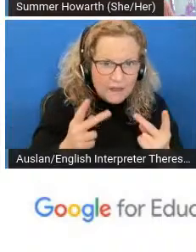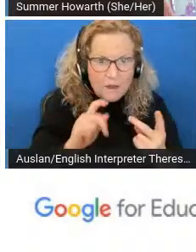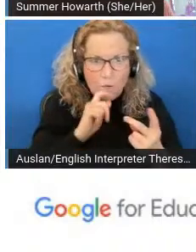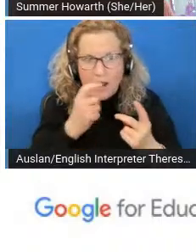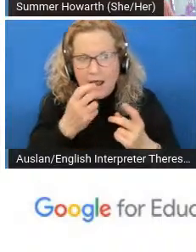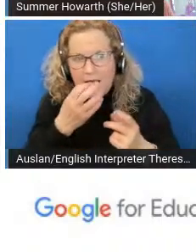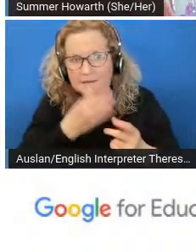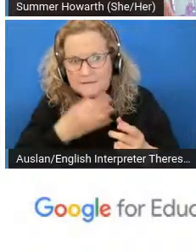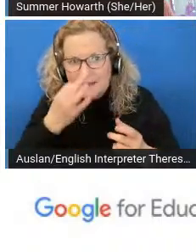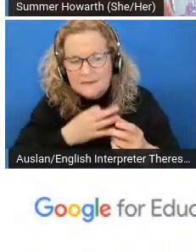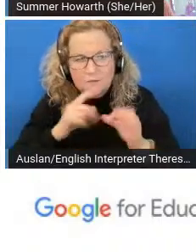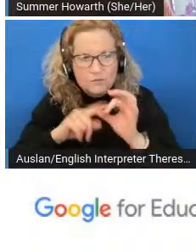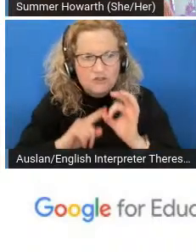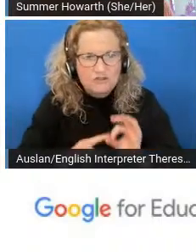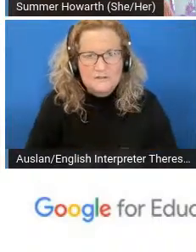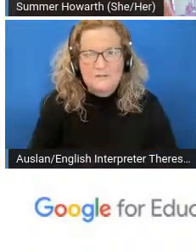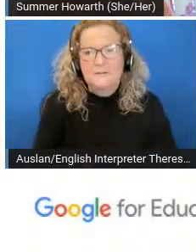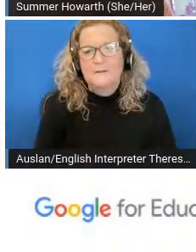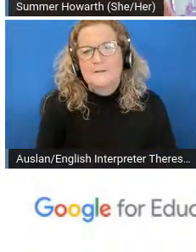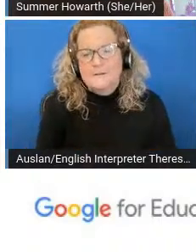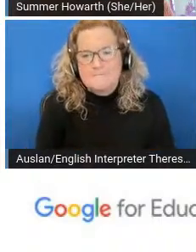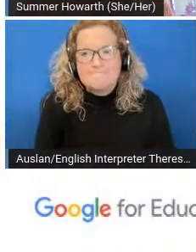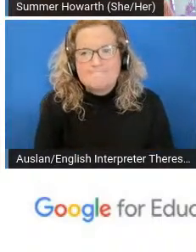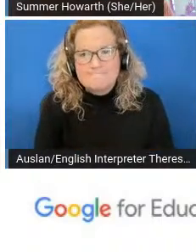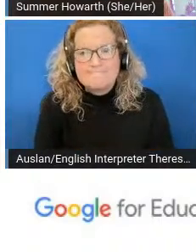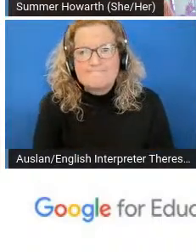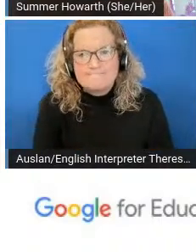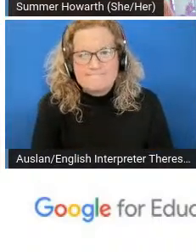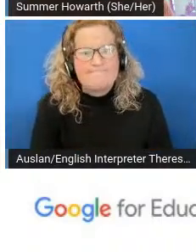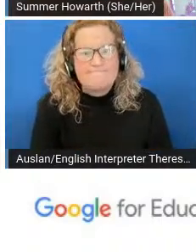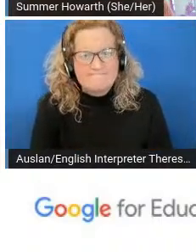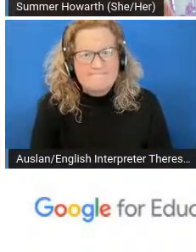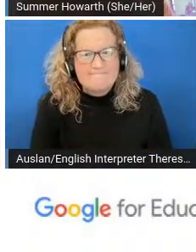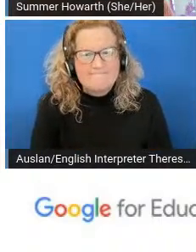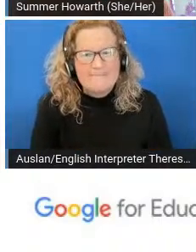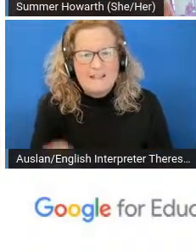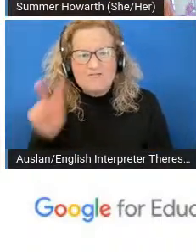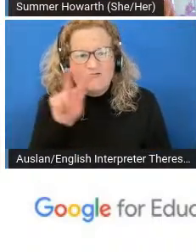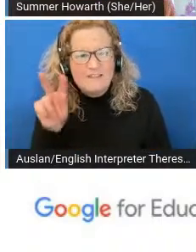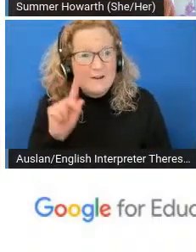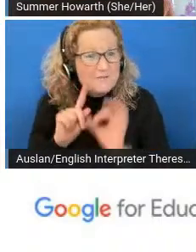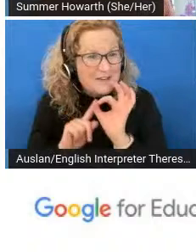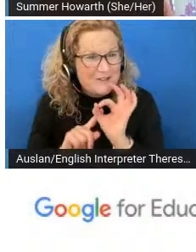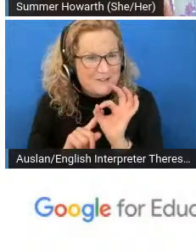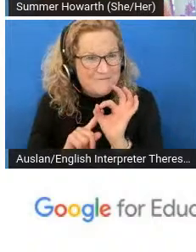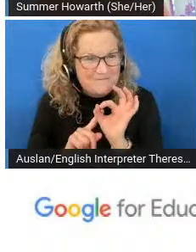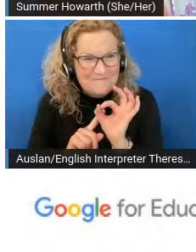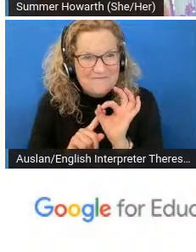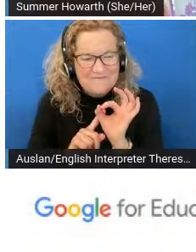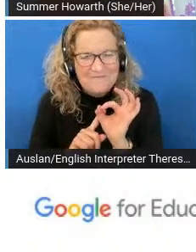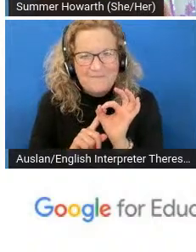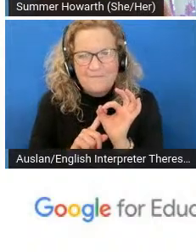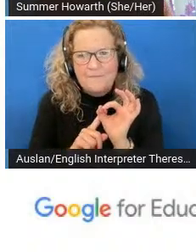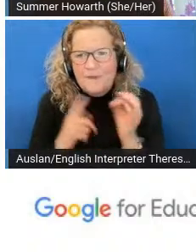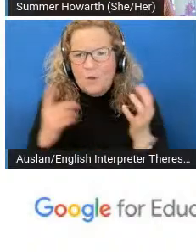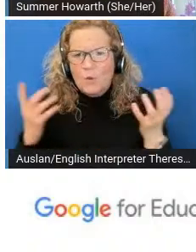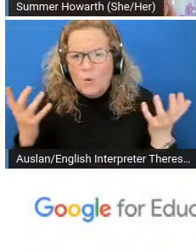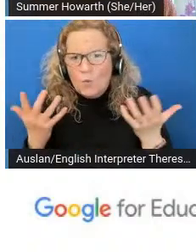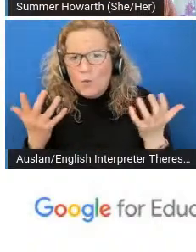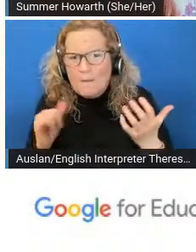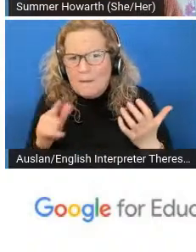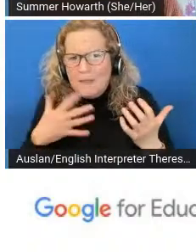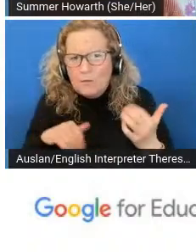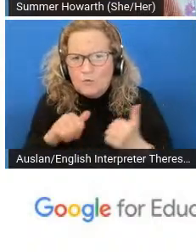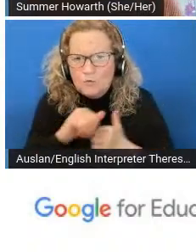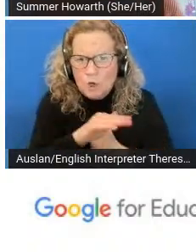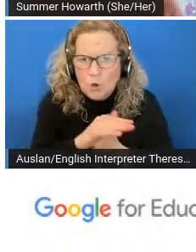So I saw the person you're looking for, and she asked whether Mount Fuji is still active. So where might that person want to go?